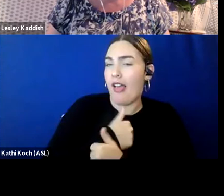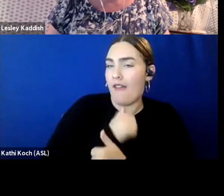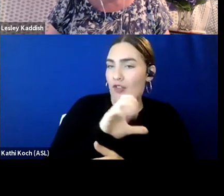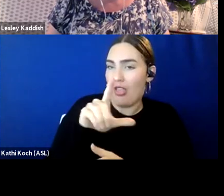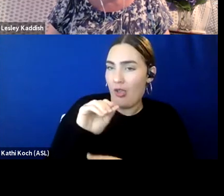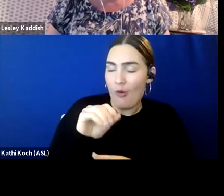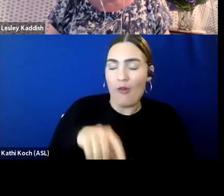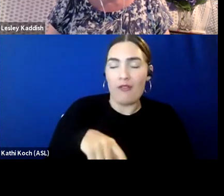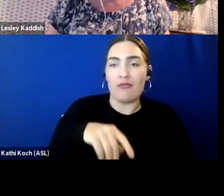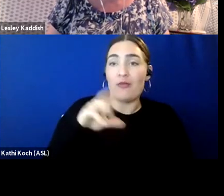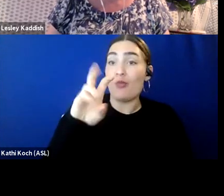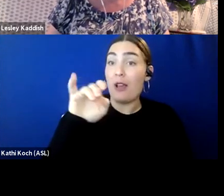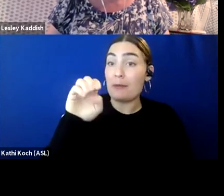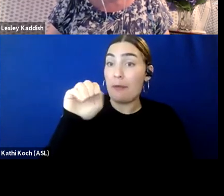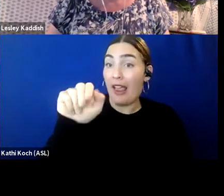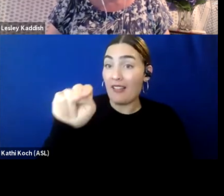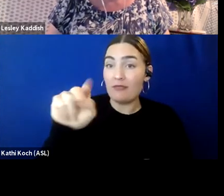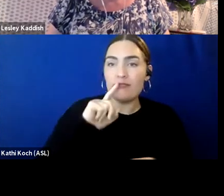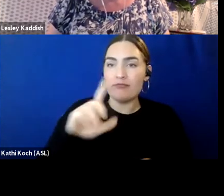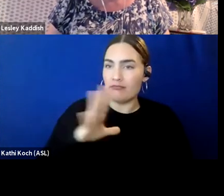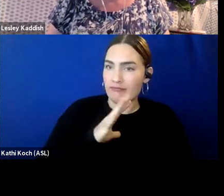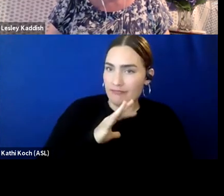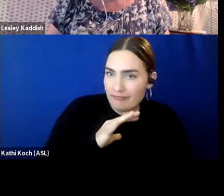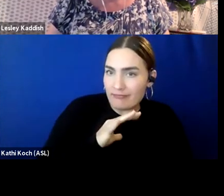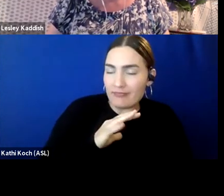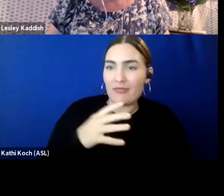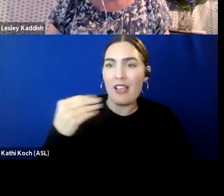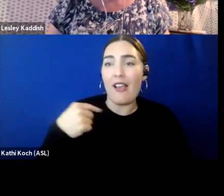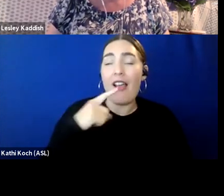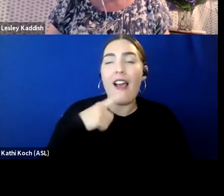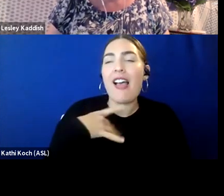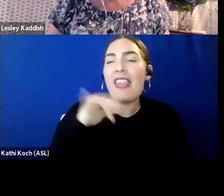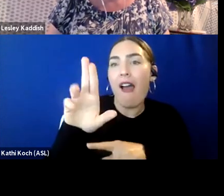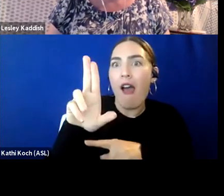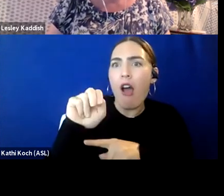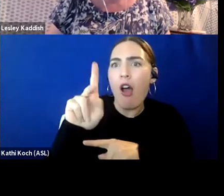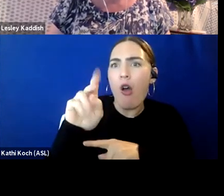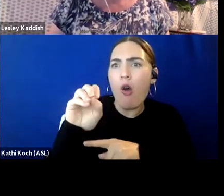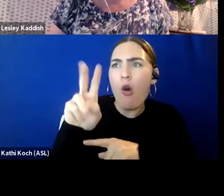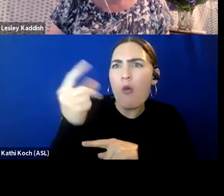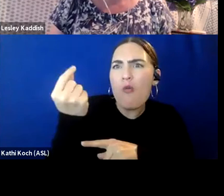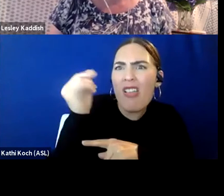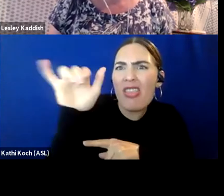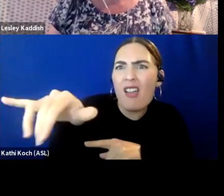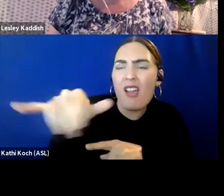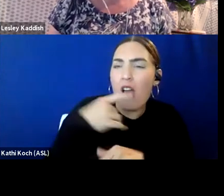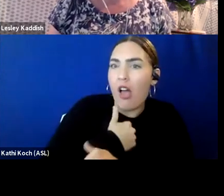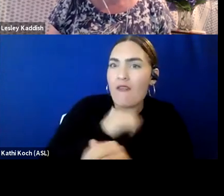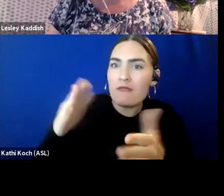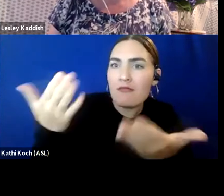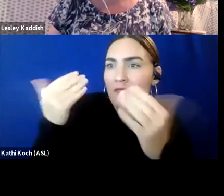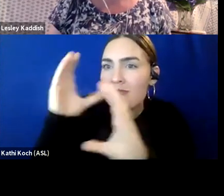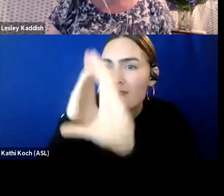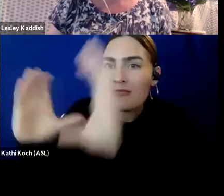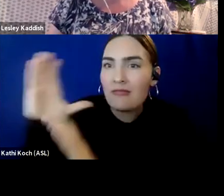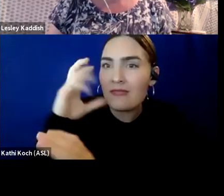fun. And I love to explore the unknown. I always like to sign up for something that I can't imagine what'll happen. That's